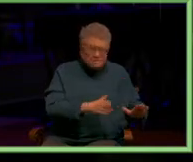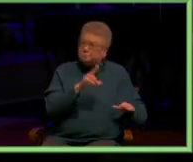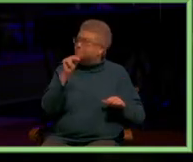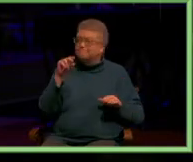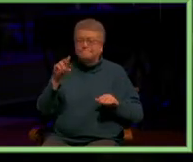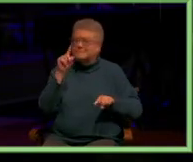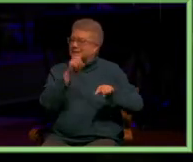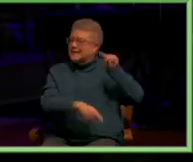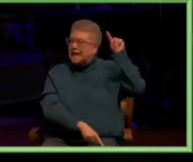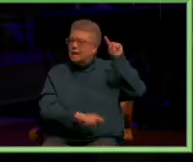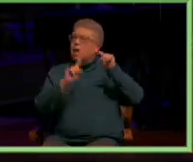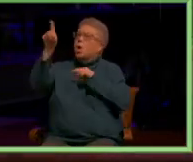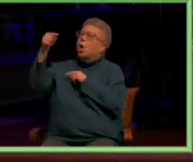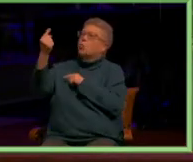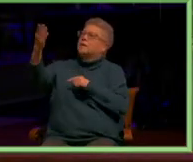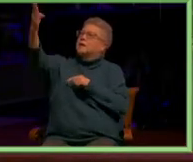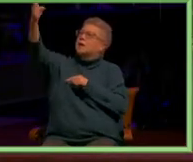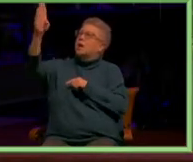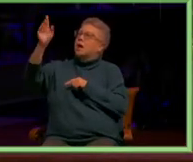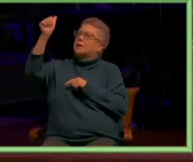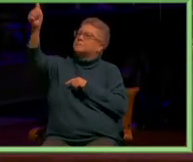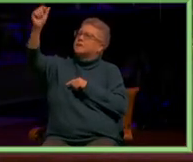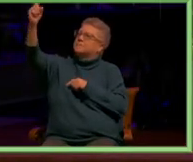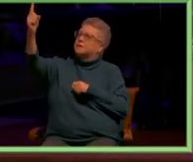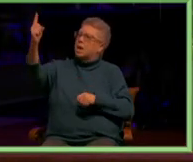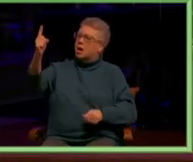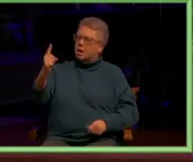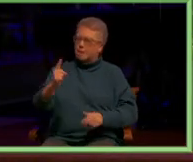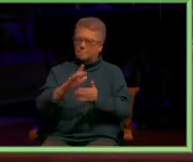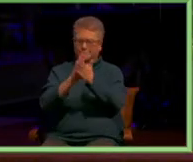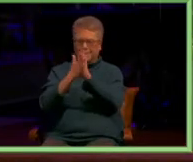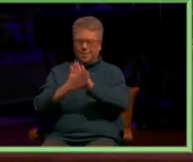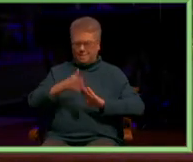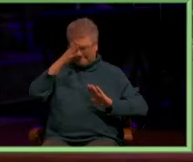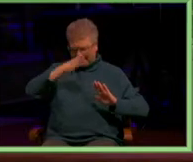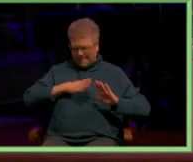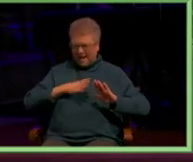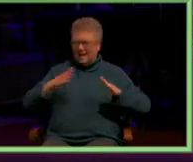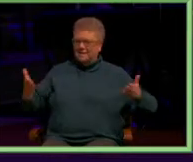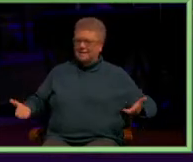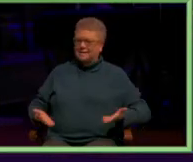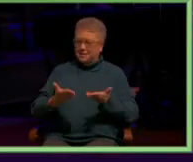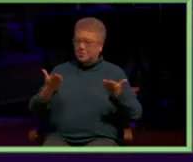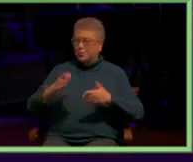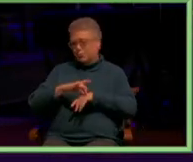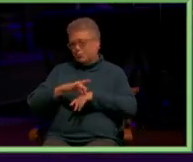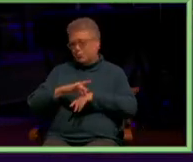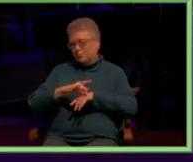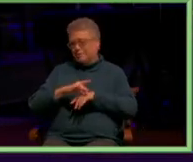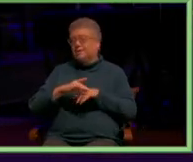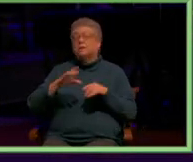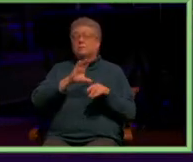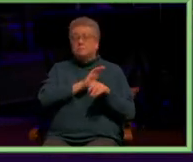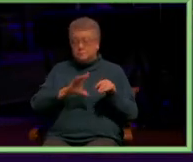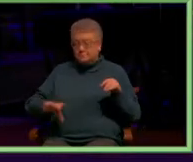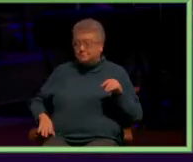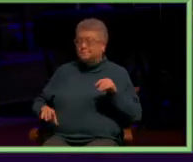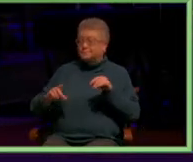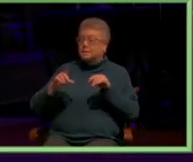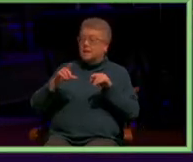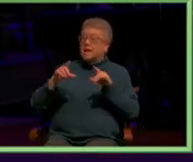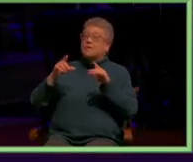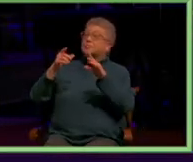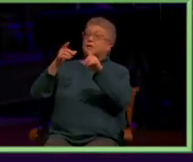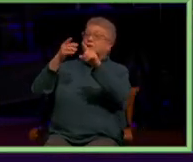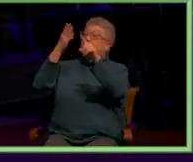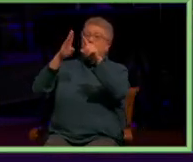He is God in the flesh. Richard Mellick would write it this way. In Christ, the invisible God becomes visible.